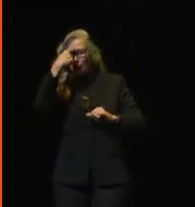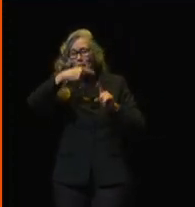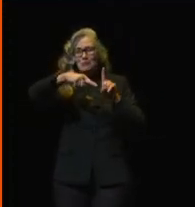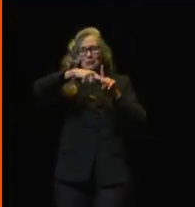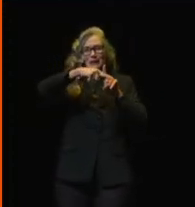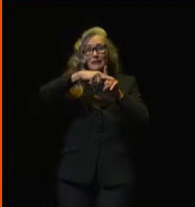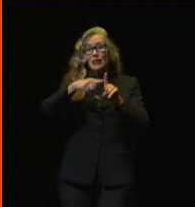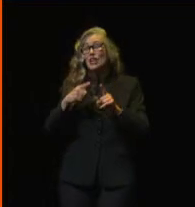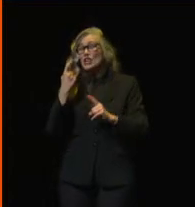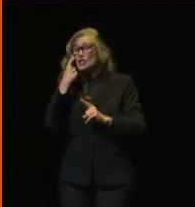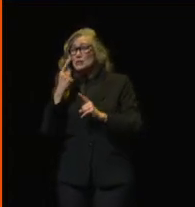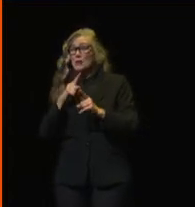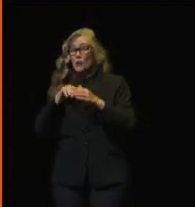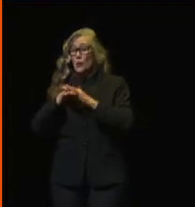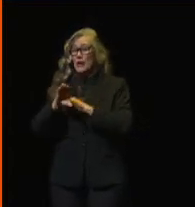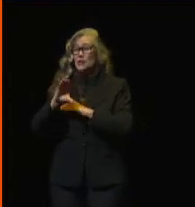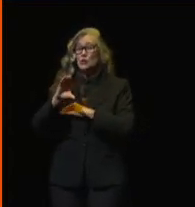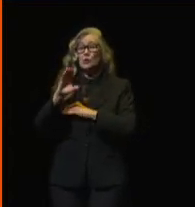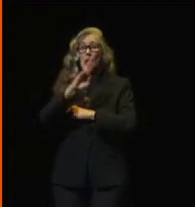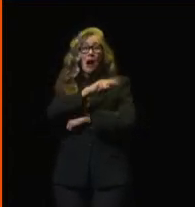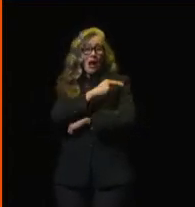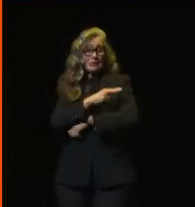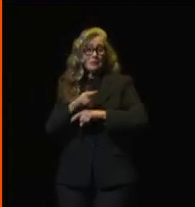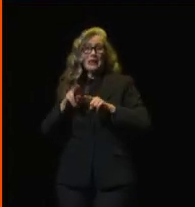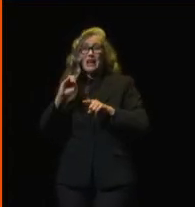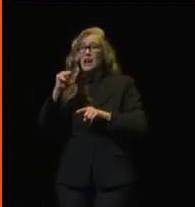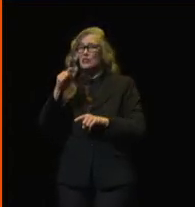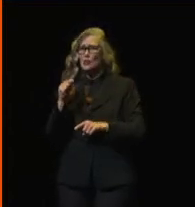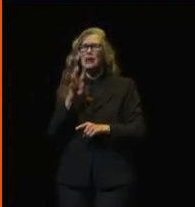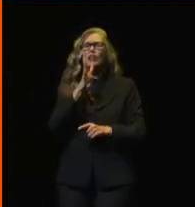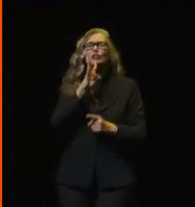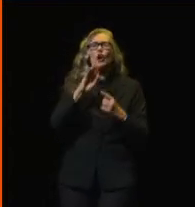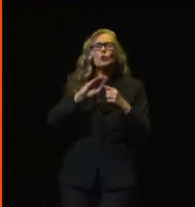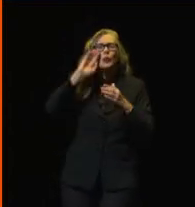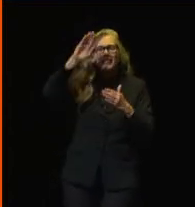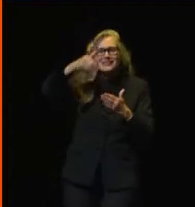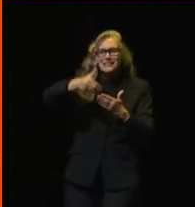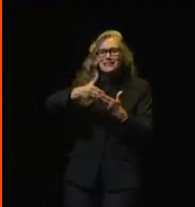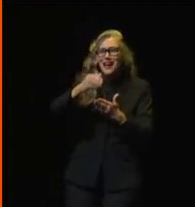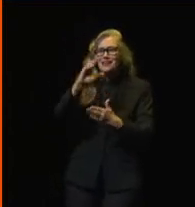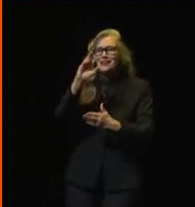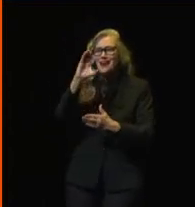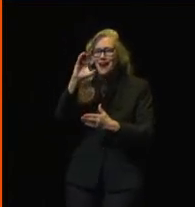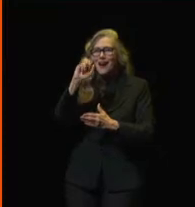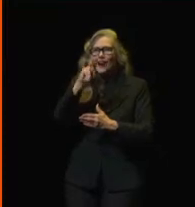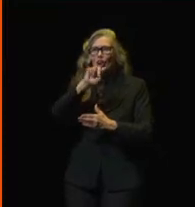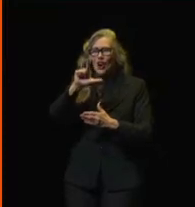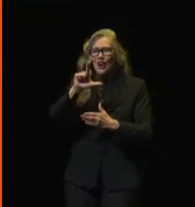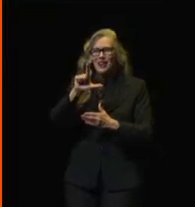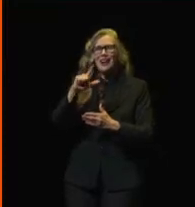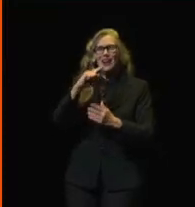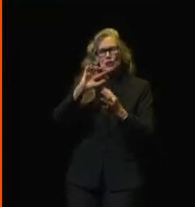Carl, who offhandedly said something about Ady not being able to do an activity because it wasn't wheelchair accessible.